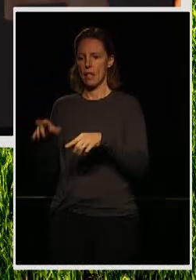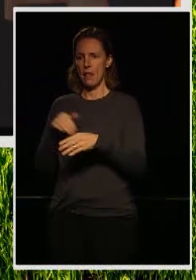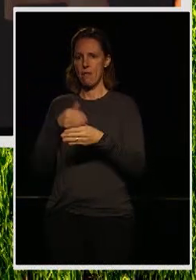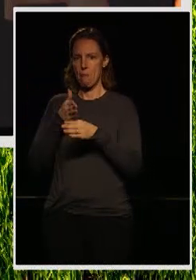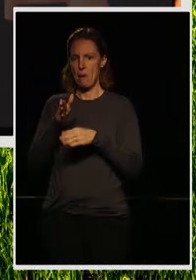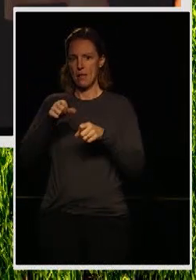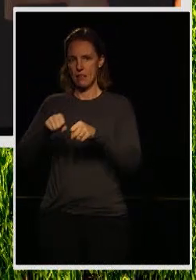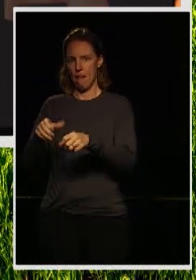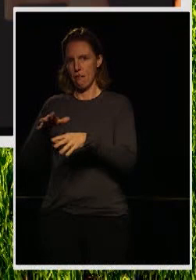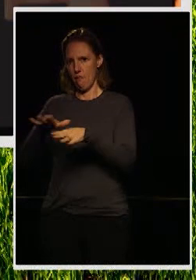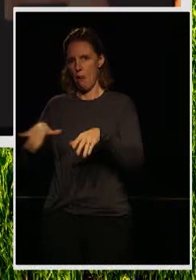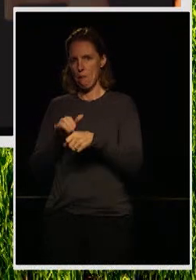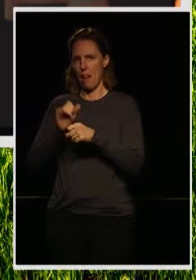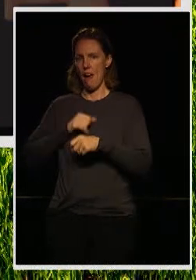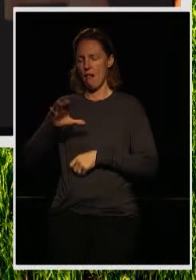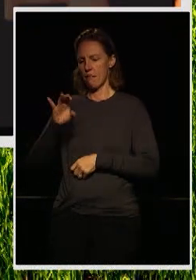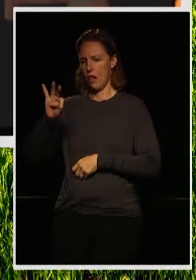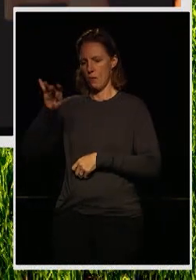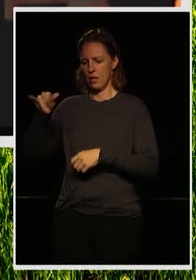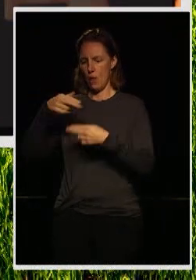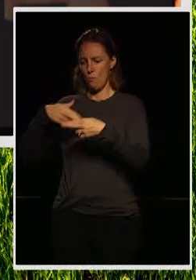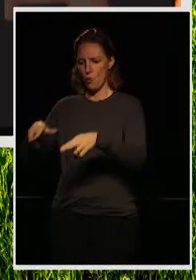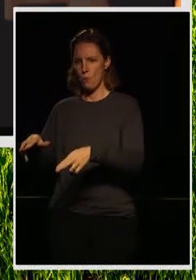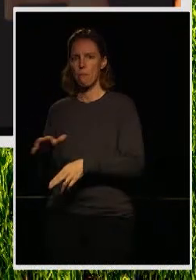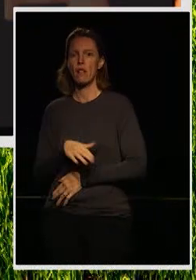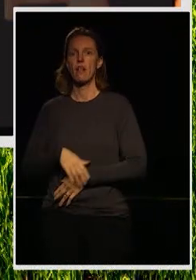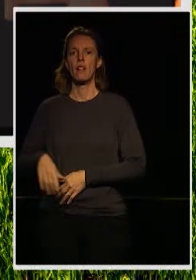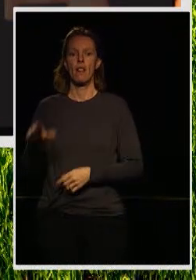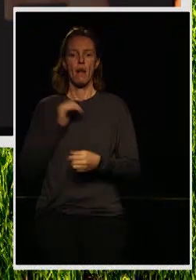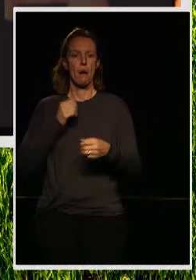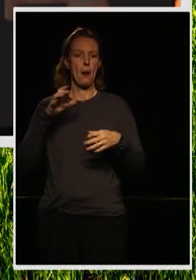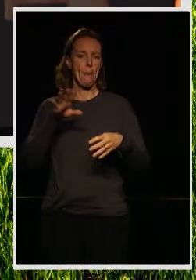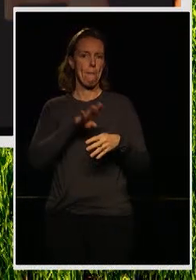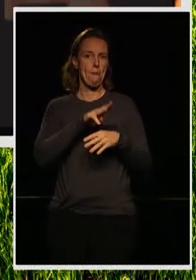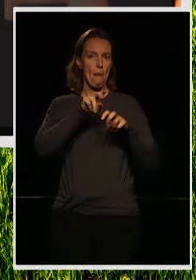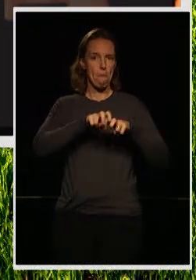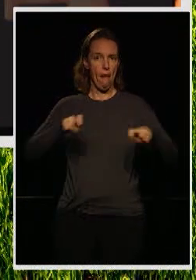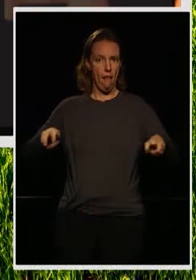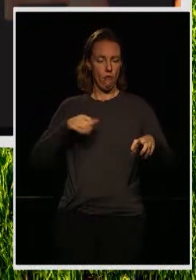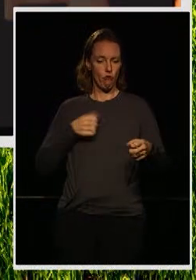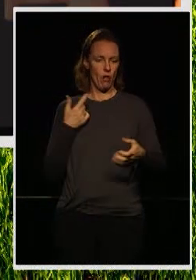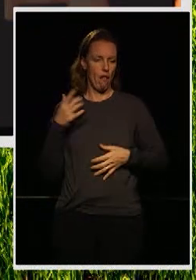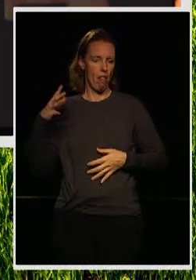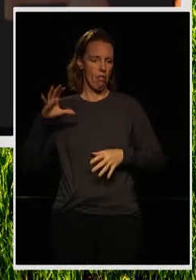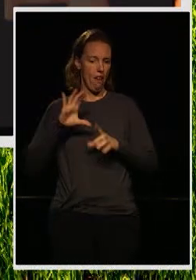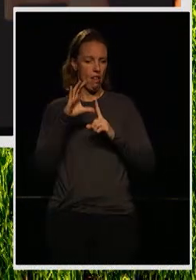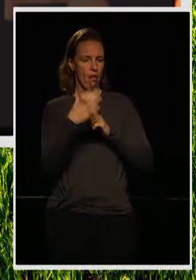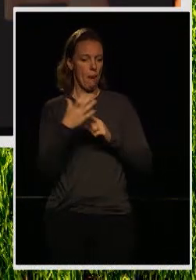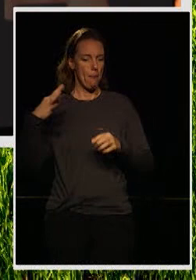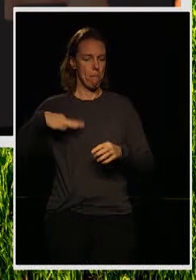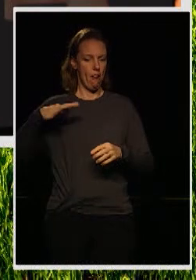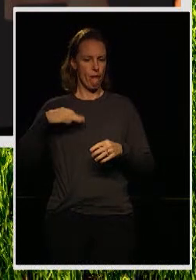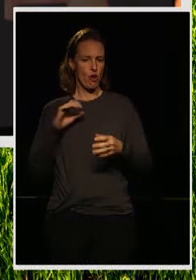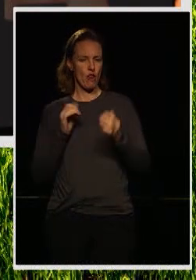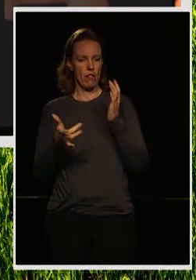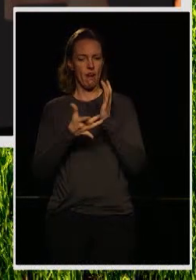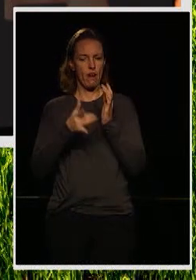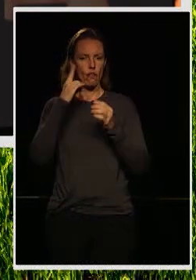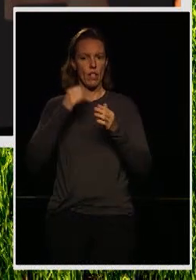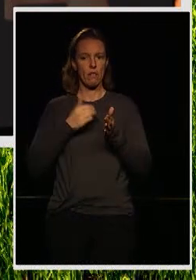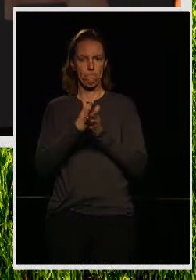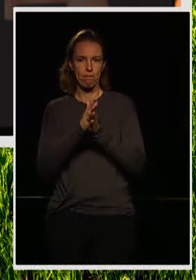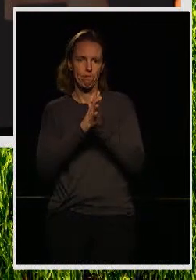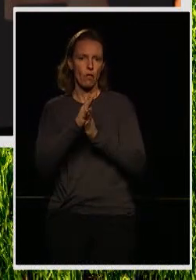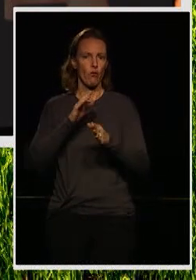room. Our panels today feature a discussion on climate beneficial technology as an engine for regional